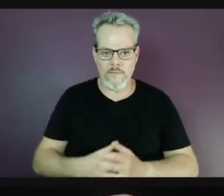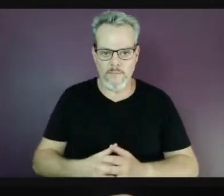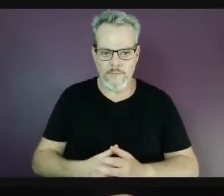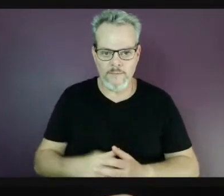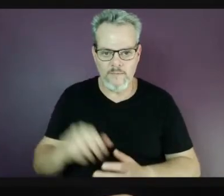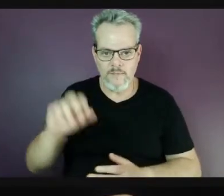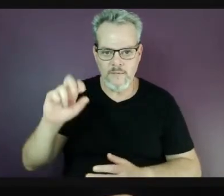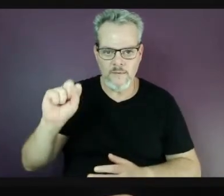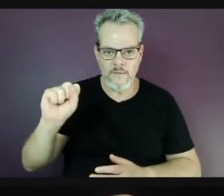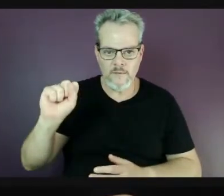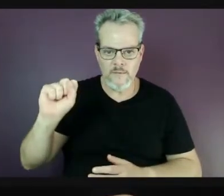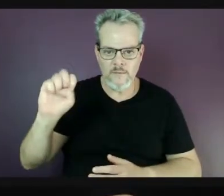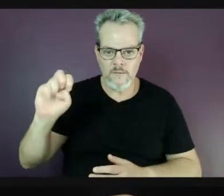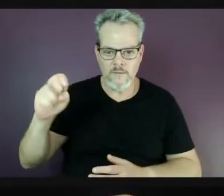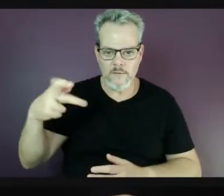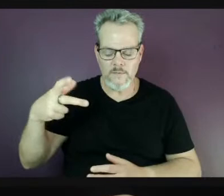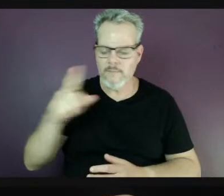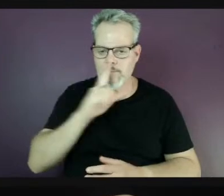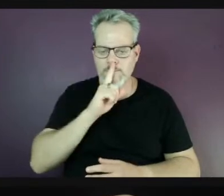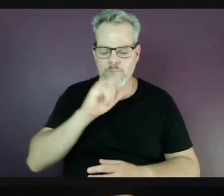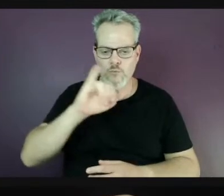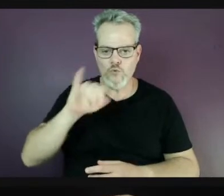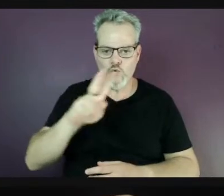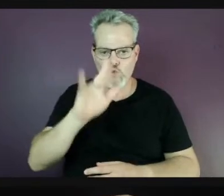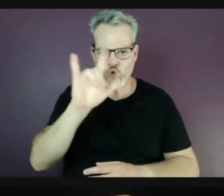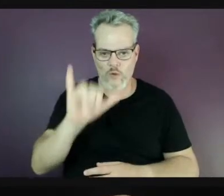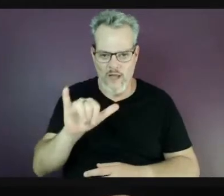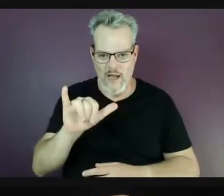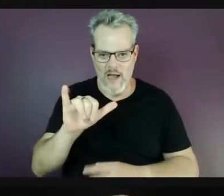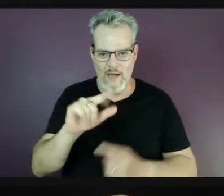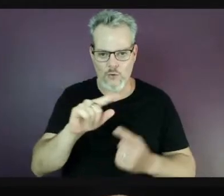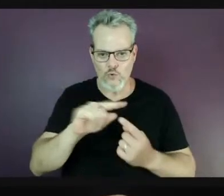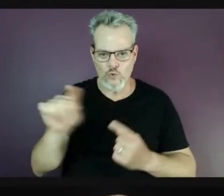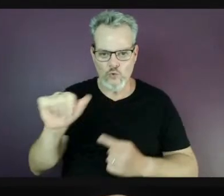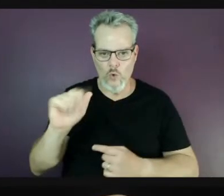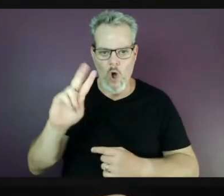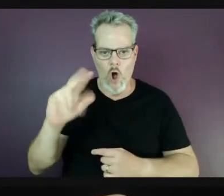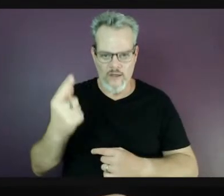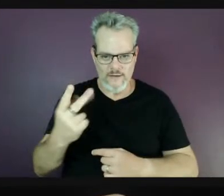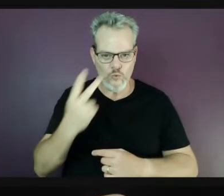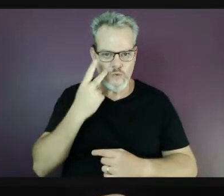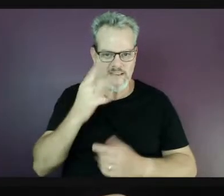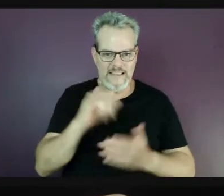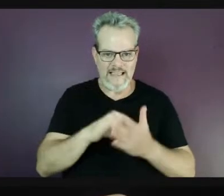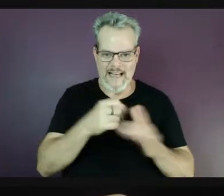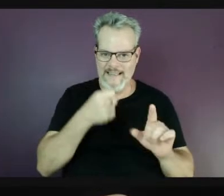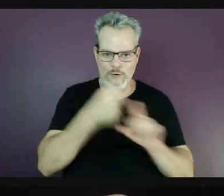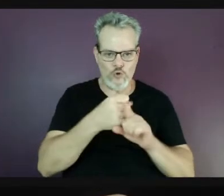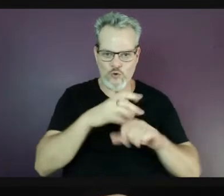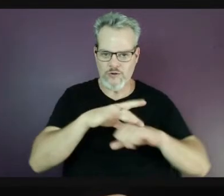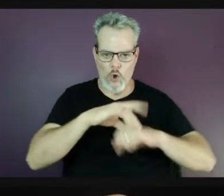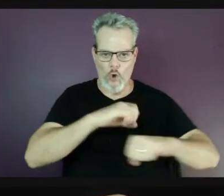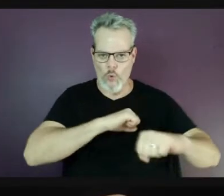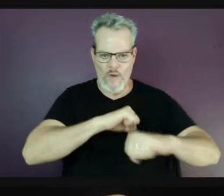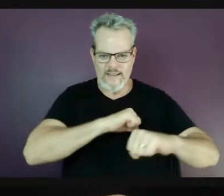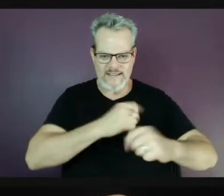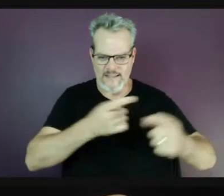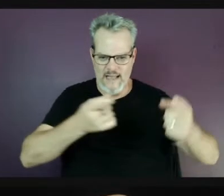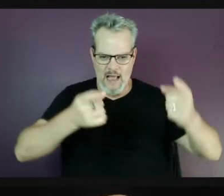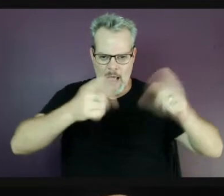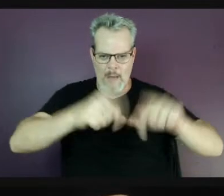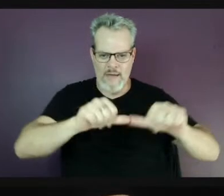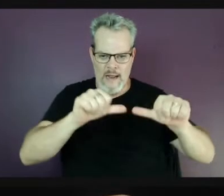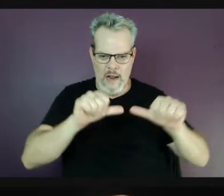September. Oh no, sorry, this is July to August, just before that intrusion. So there's an intrusion happening down here. And you still